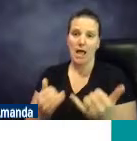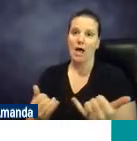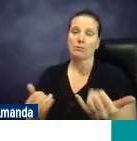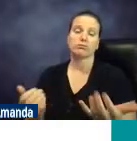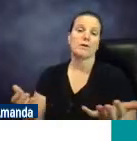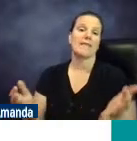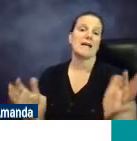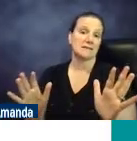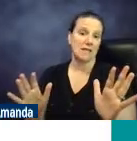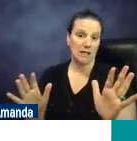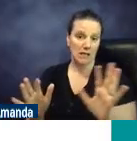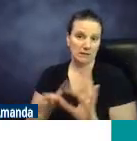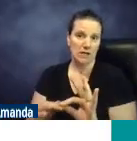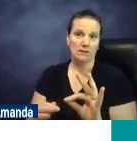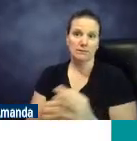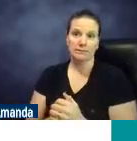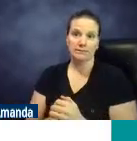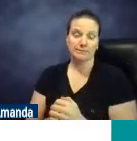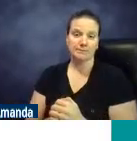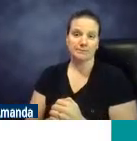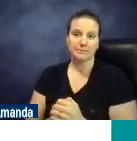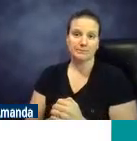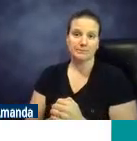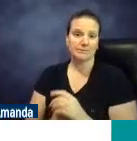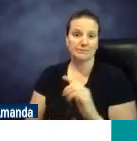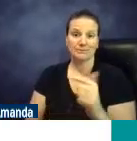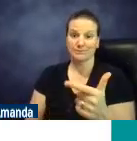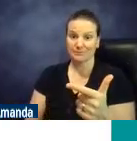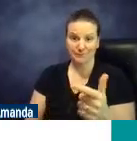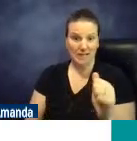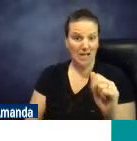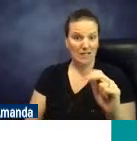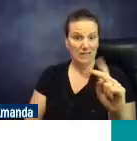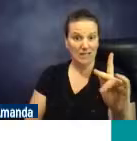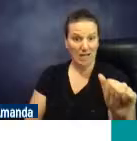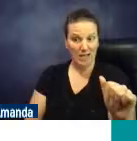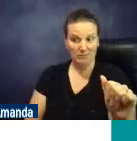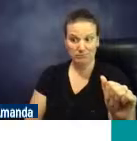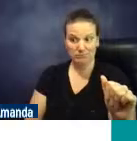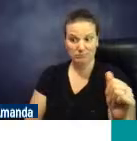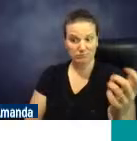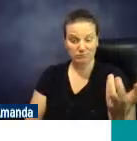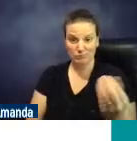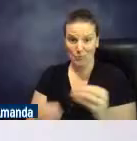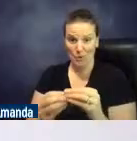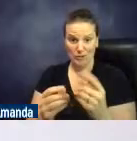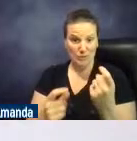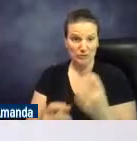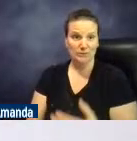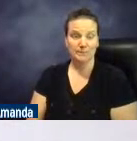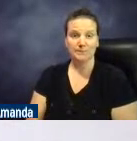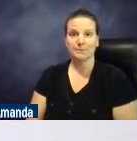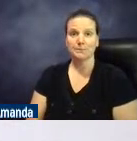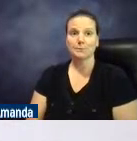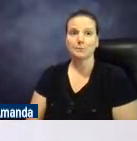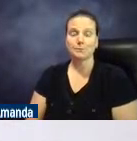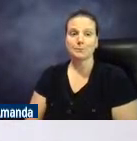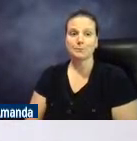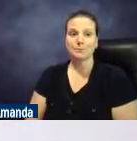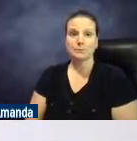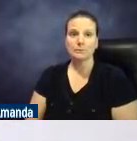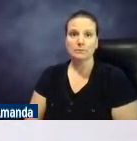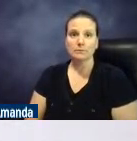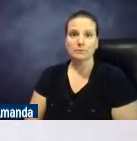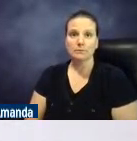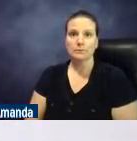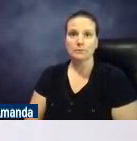done, I will turn it back to you, Anita, for any further questions and next steps. Great. Thank